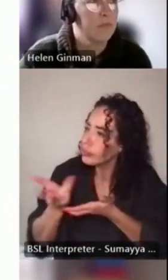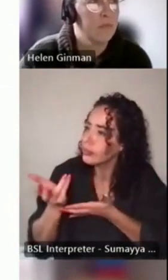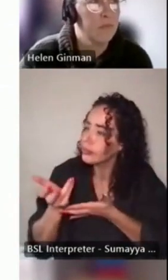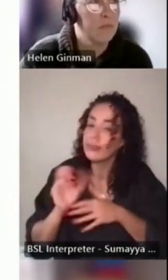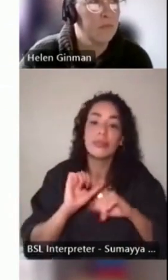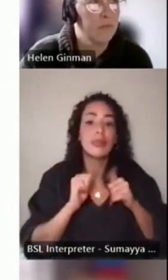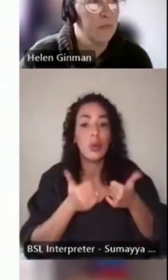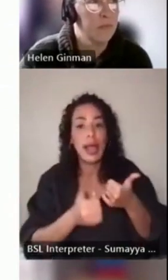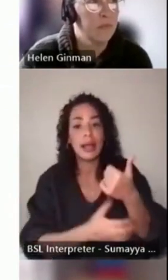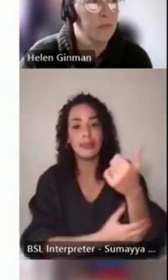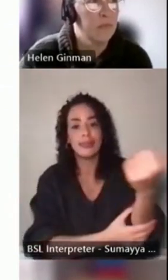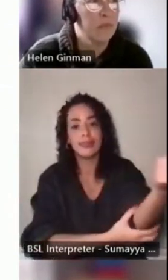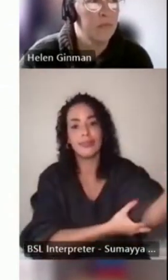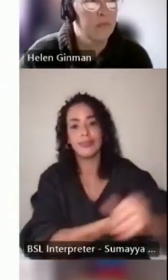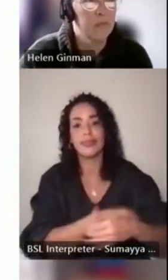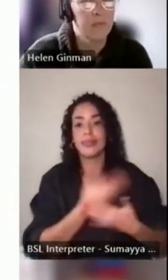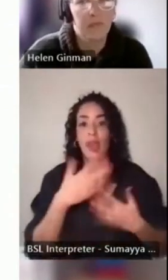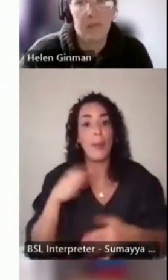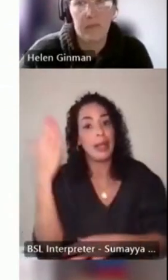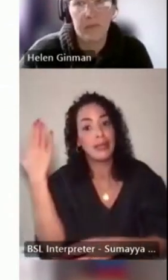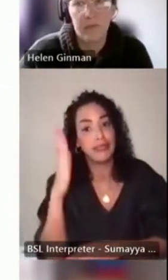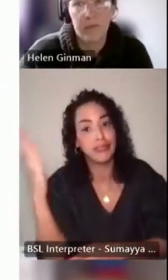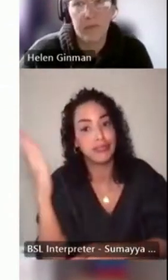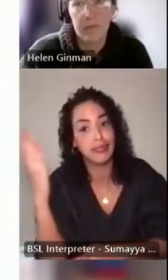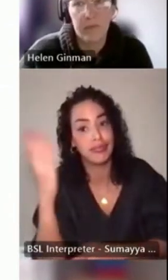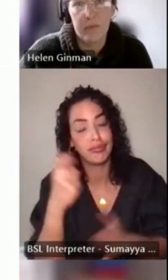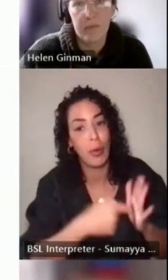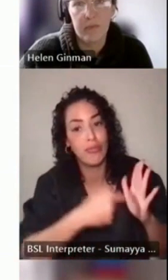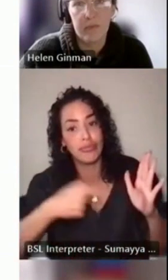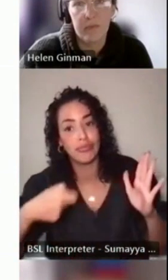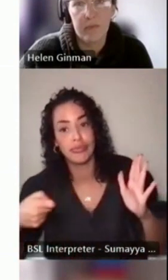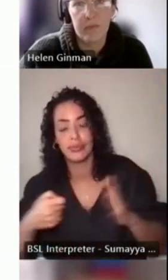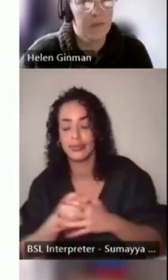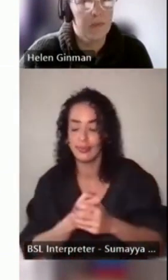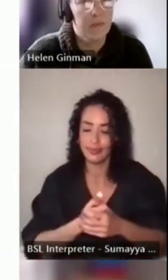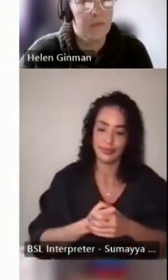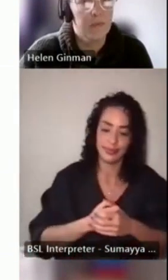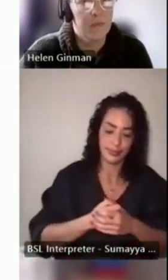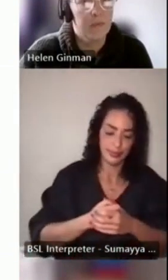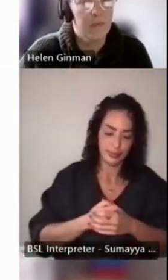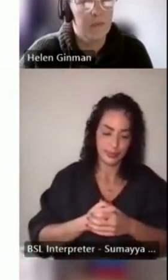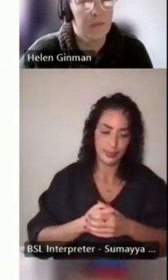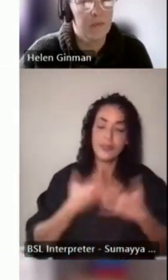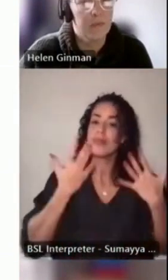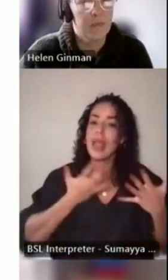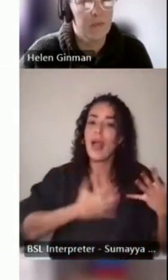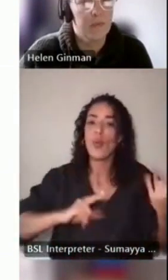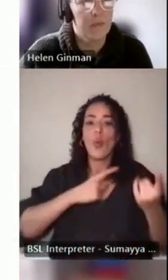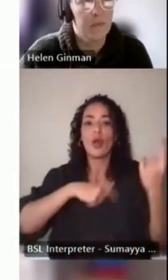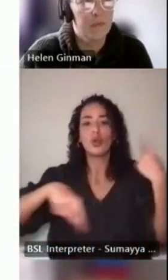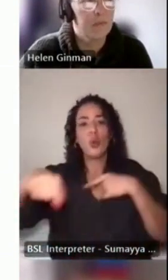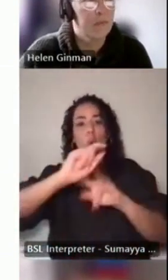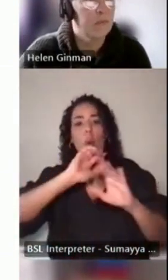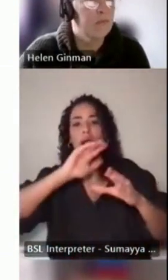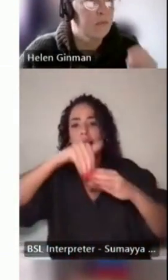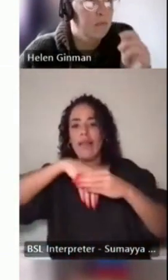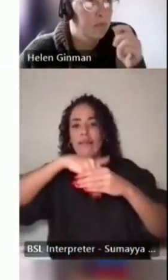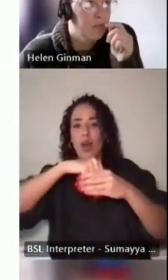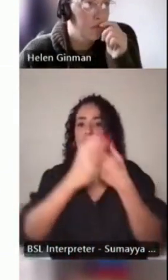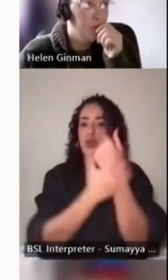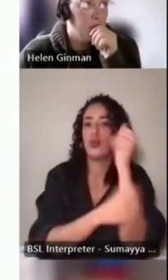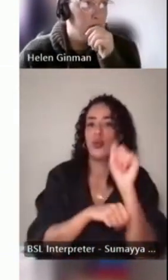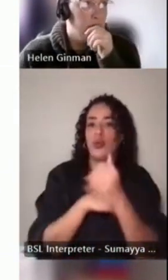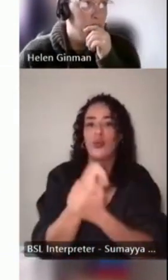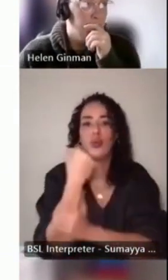Okay, so I've just talked at you for a long time. So now I would like everyone to get involved. So we've